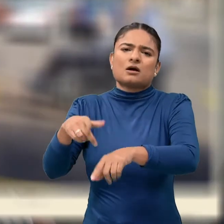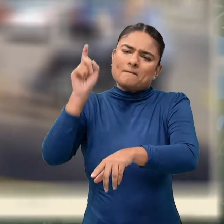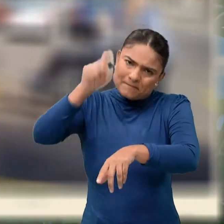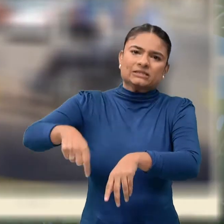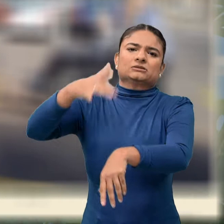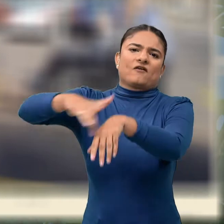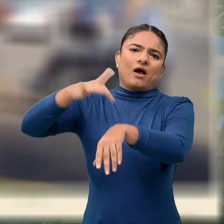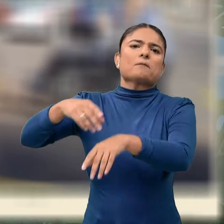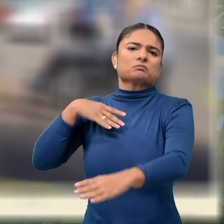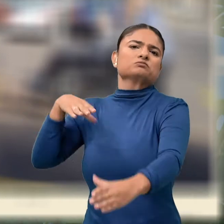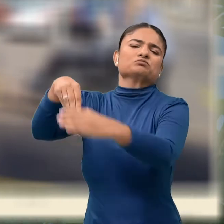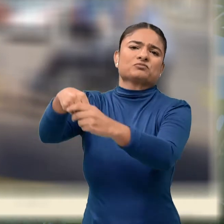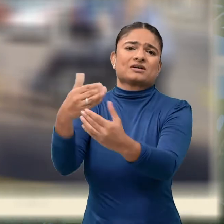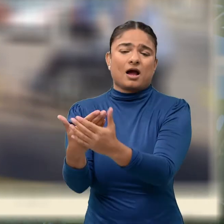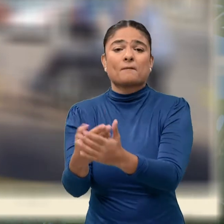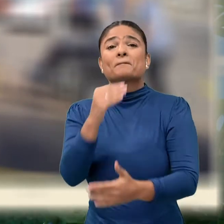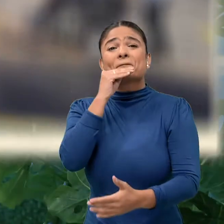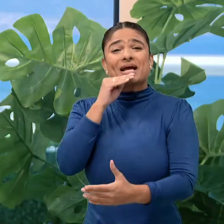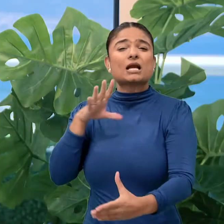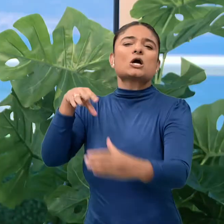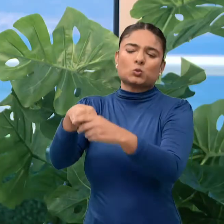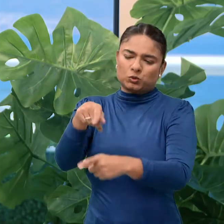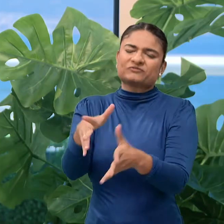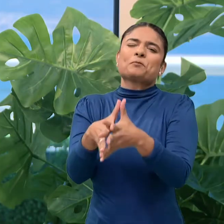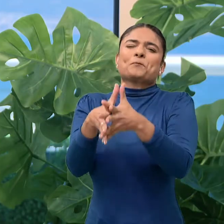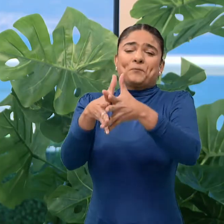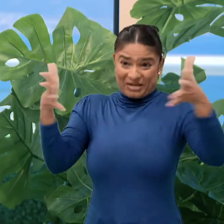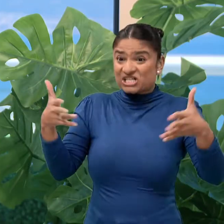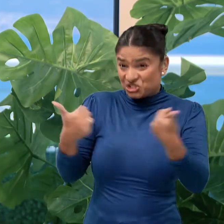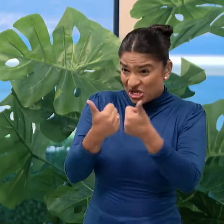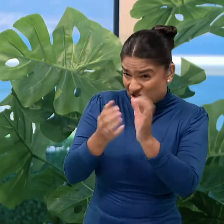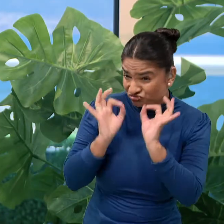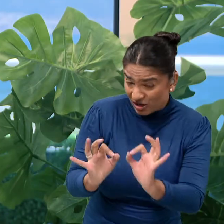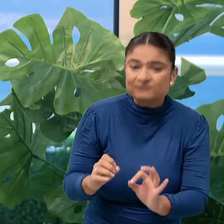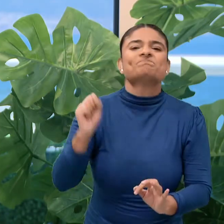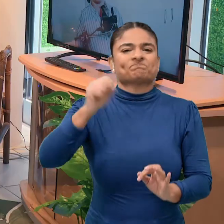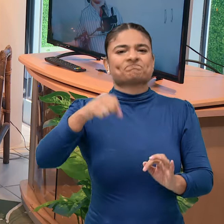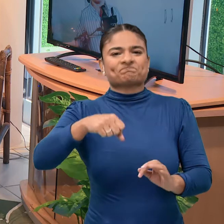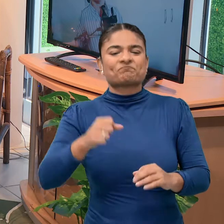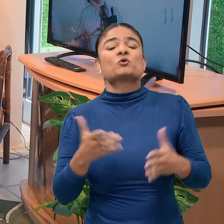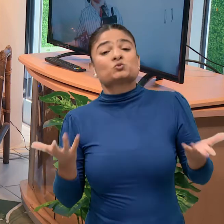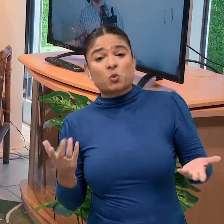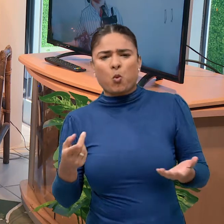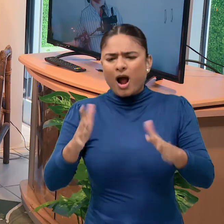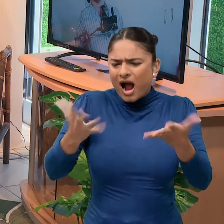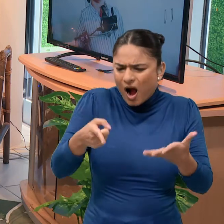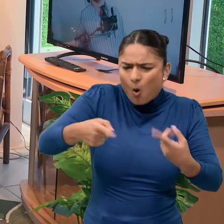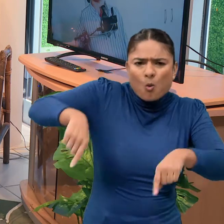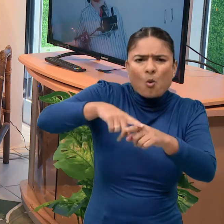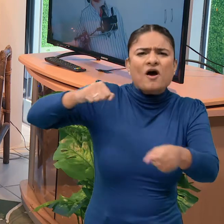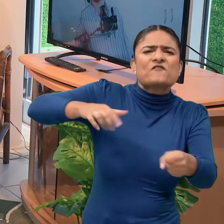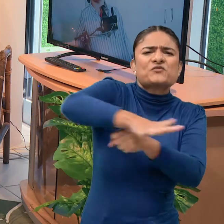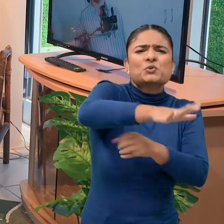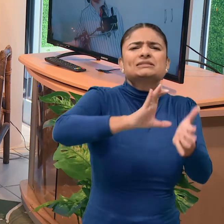So inclusion is a very big part of that. And what lessons can you share with us as a researcher in terms